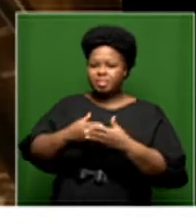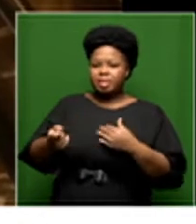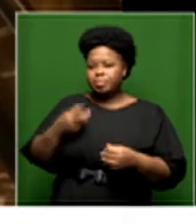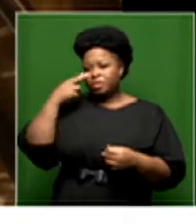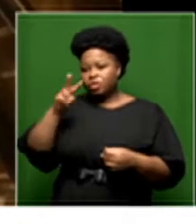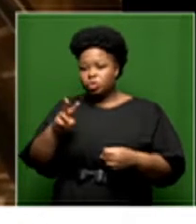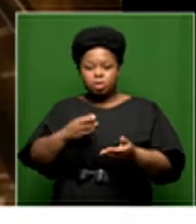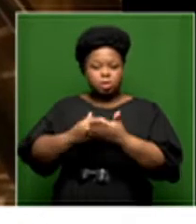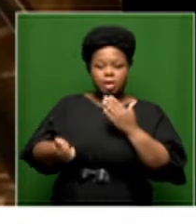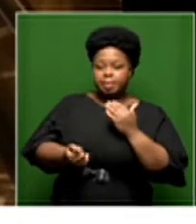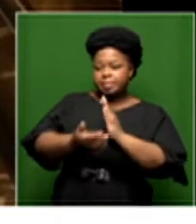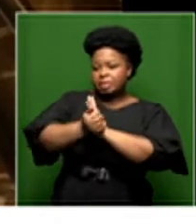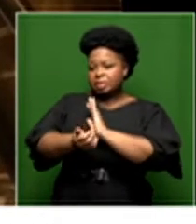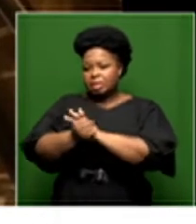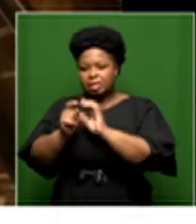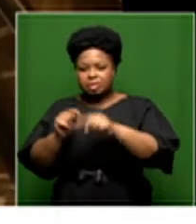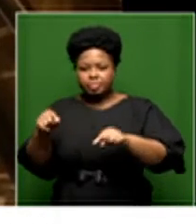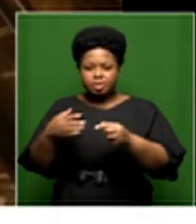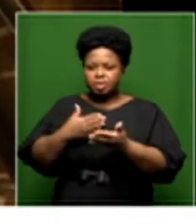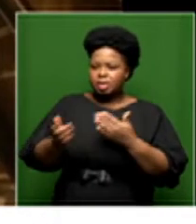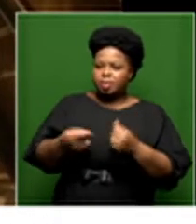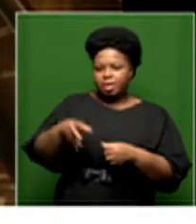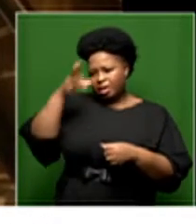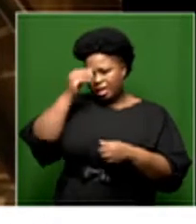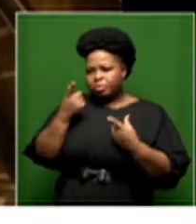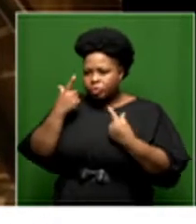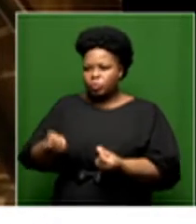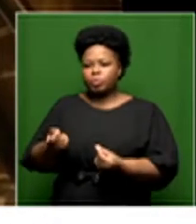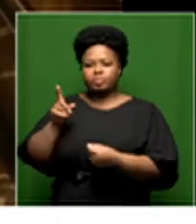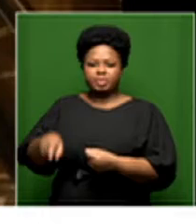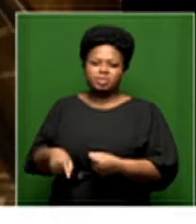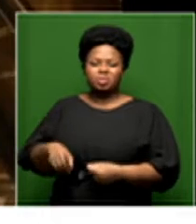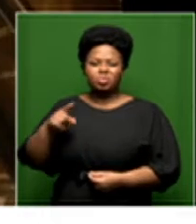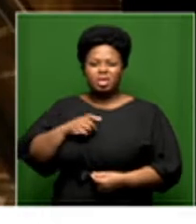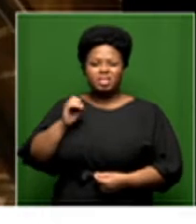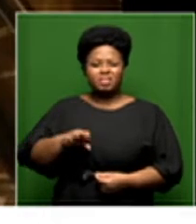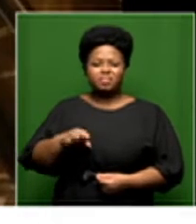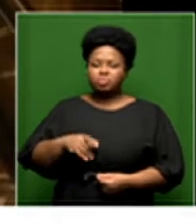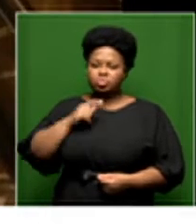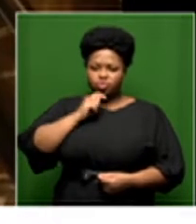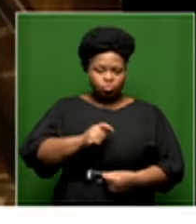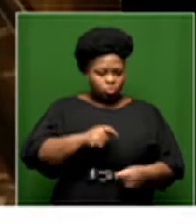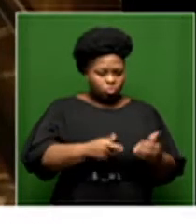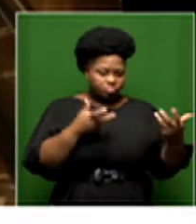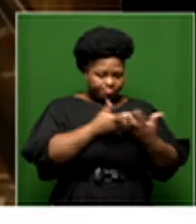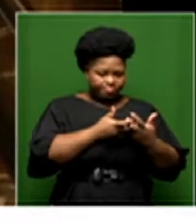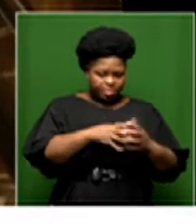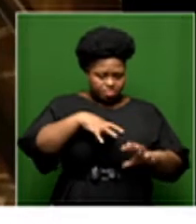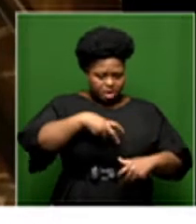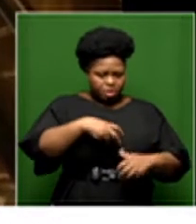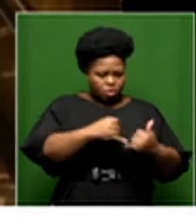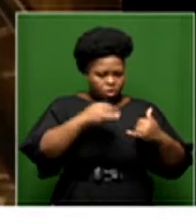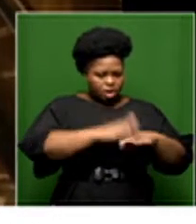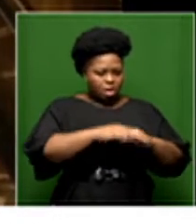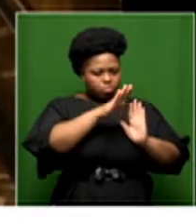learners, some are tactile learners, some need to learn simply through doing. And if you have an effectively built an adaptive